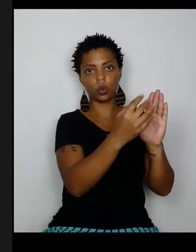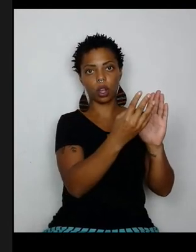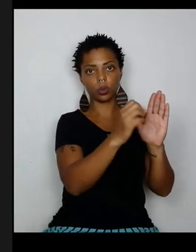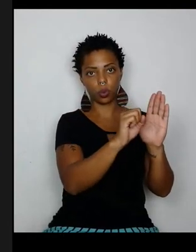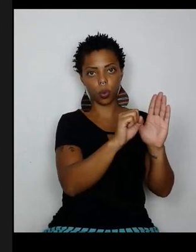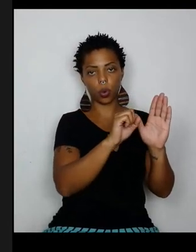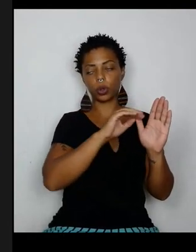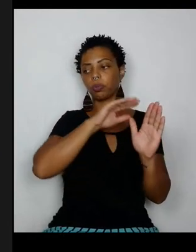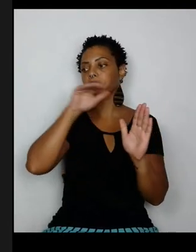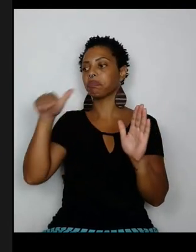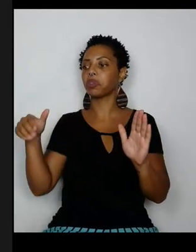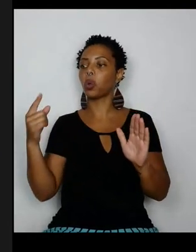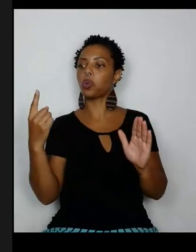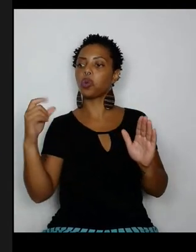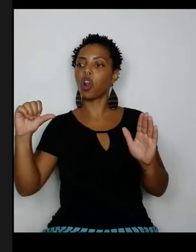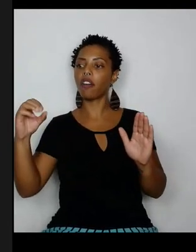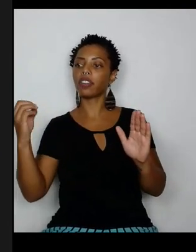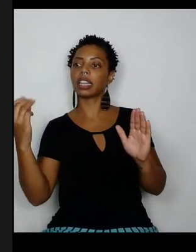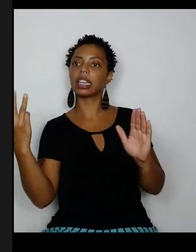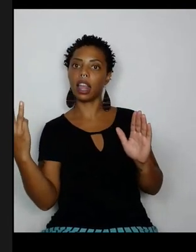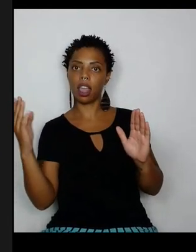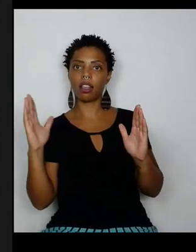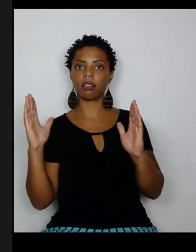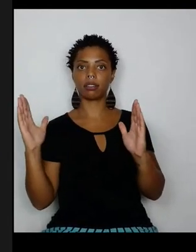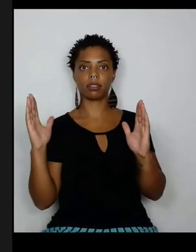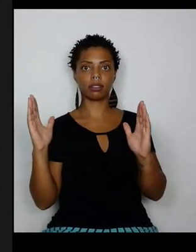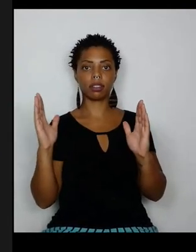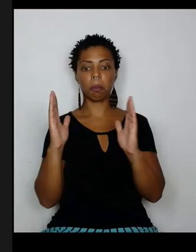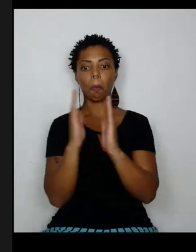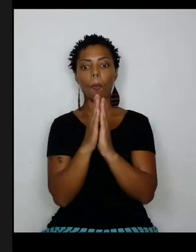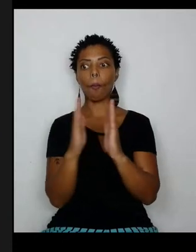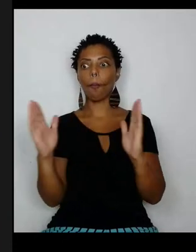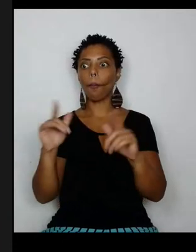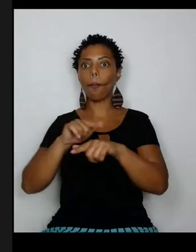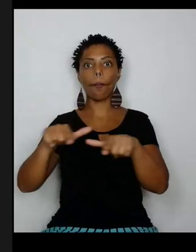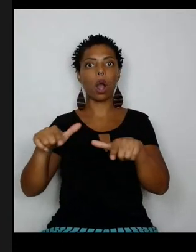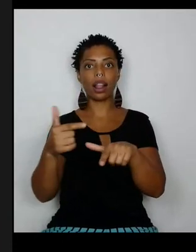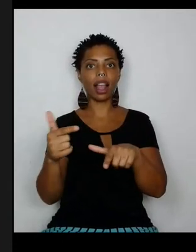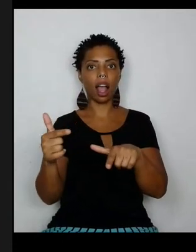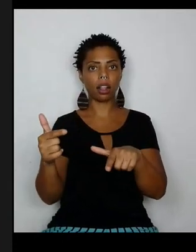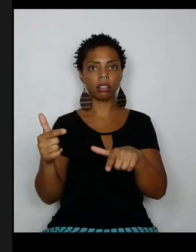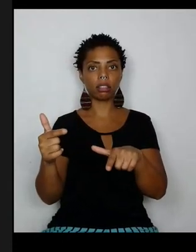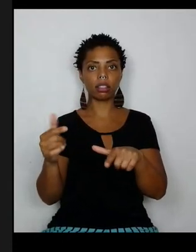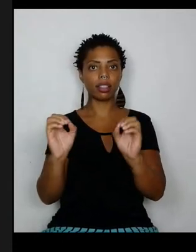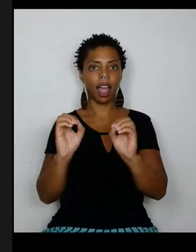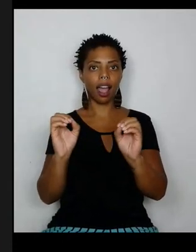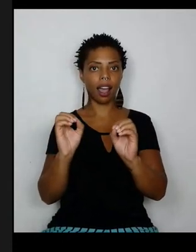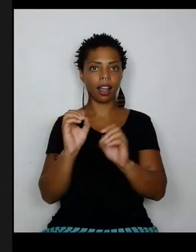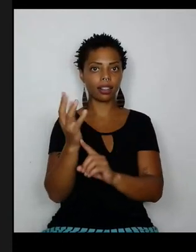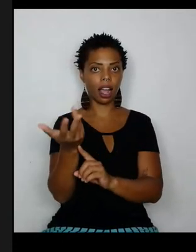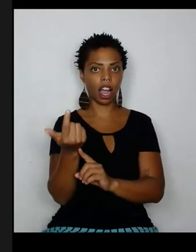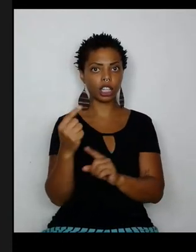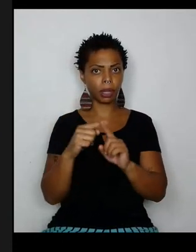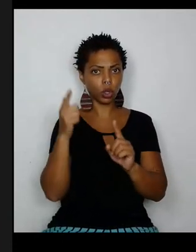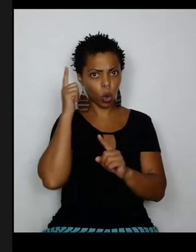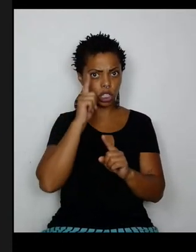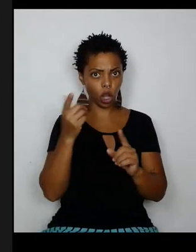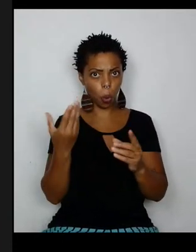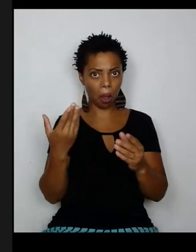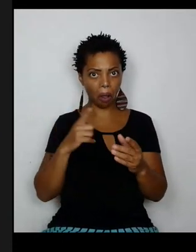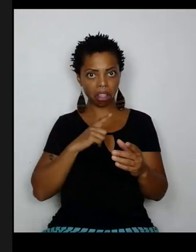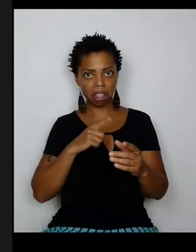can you can the museum sort of close the gap has any developments been made and dating is a